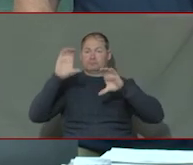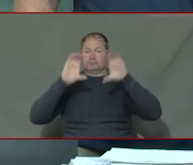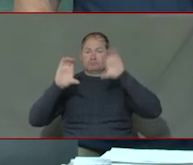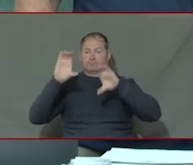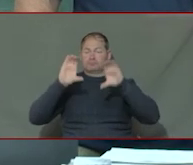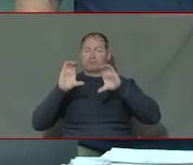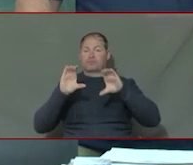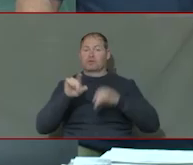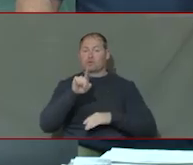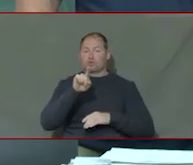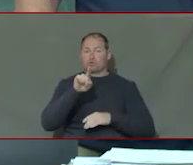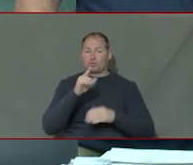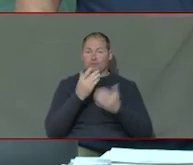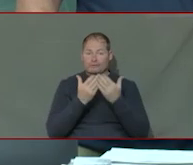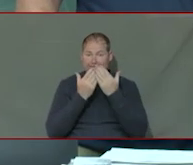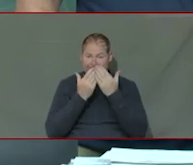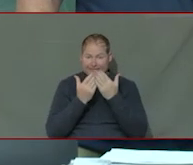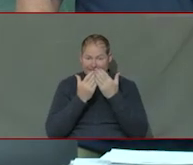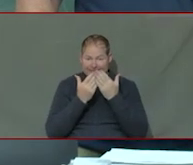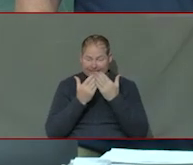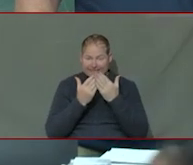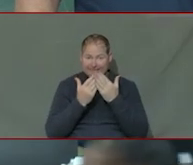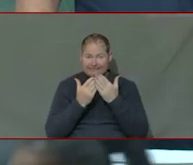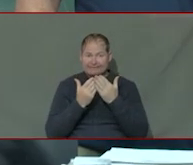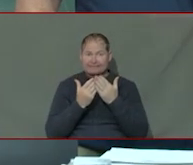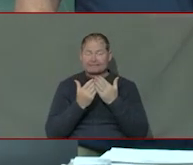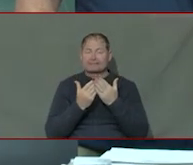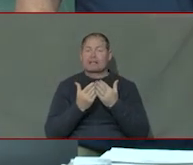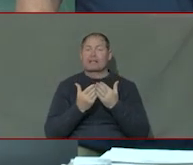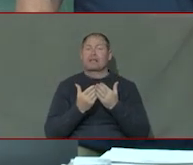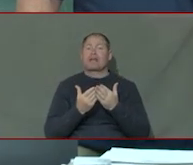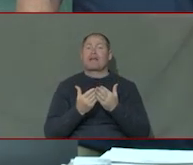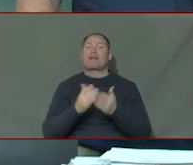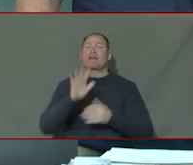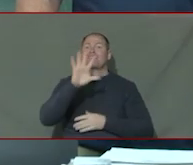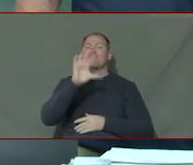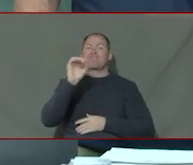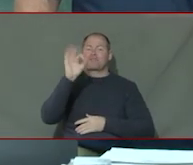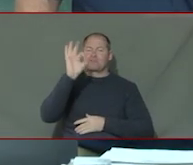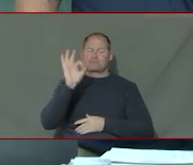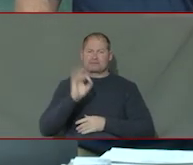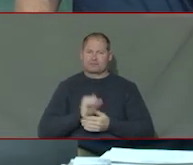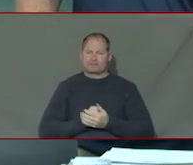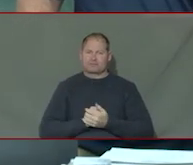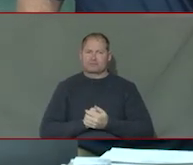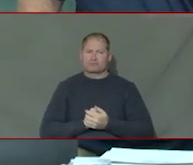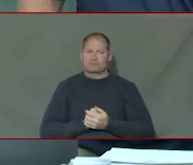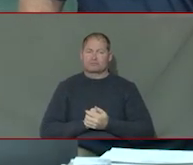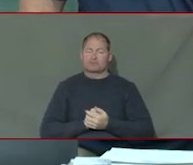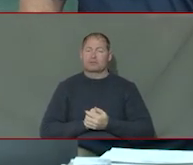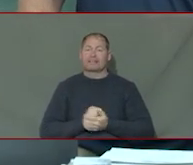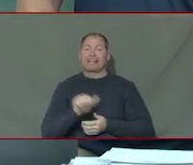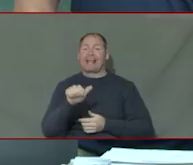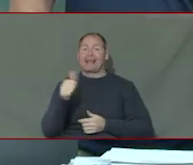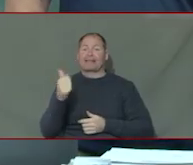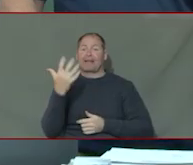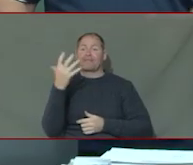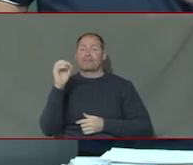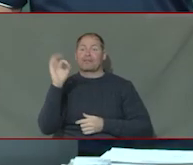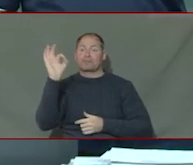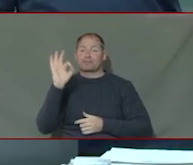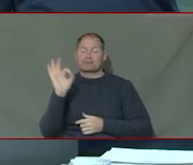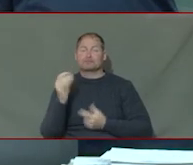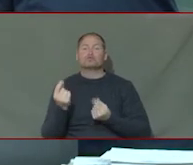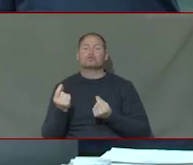you prepare, you study the work. The other 50% is you go through past question papers. There are